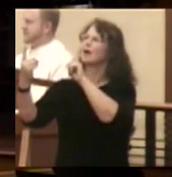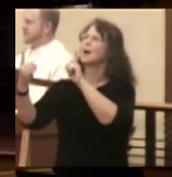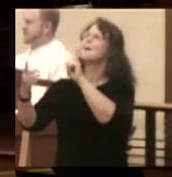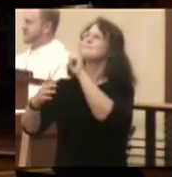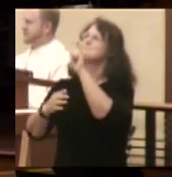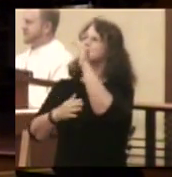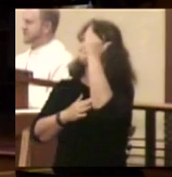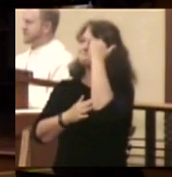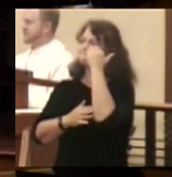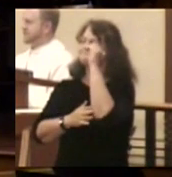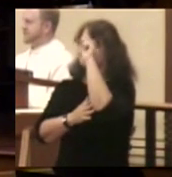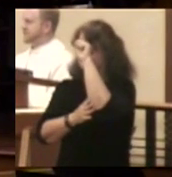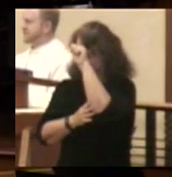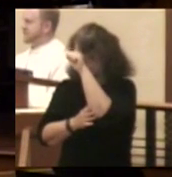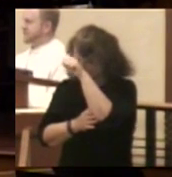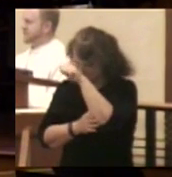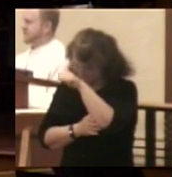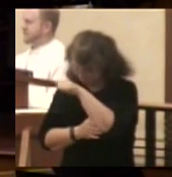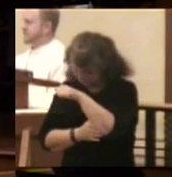humble